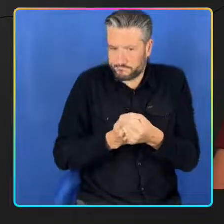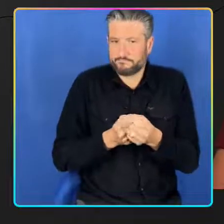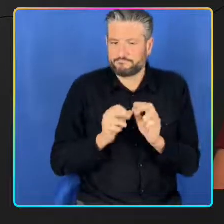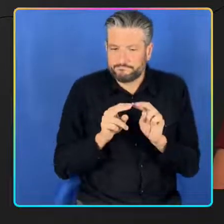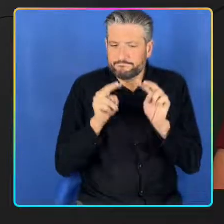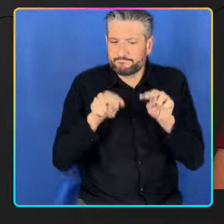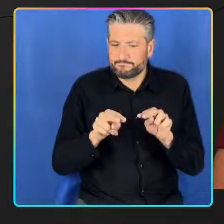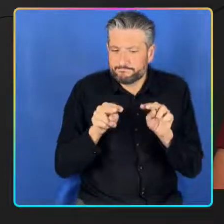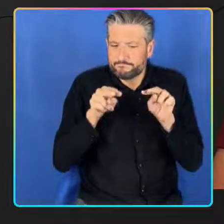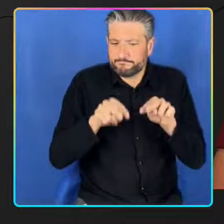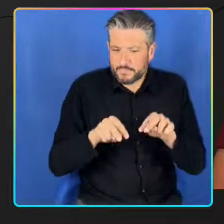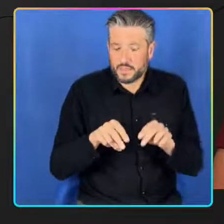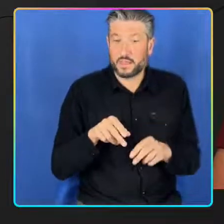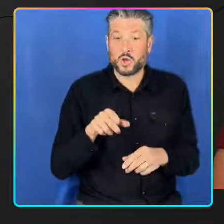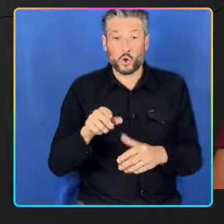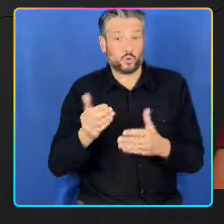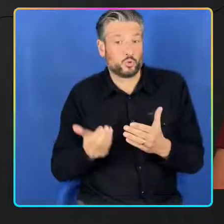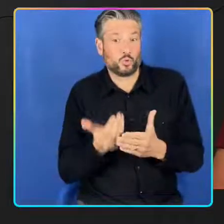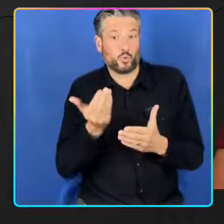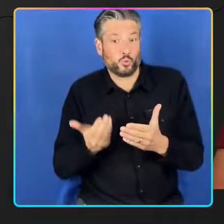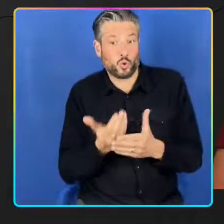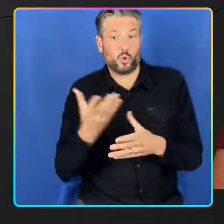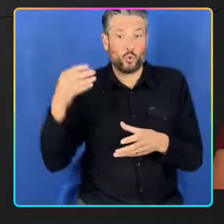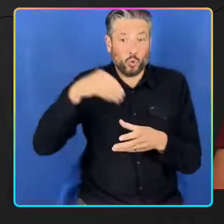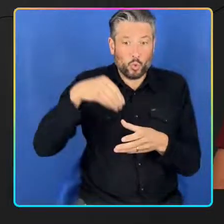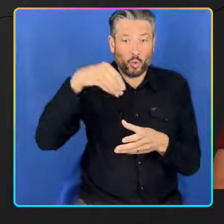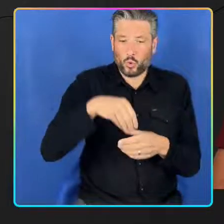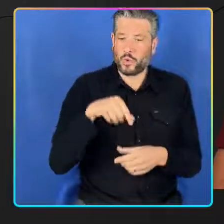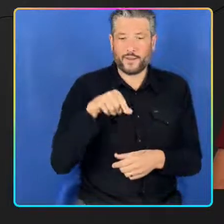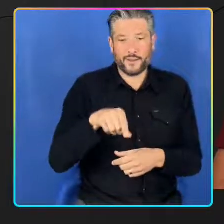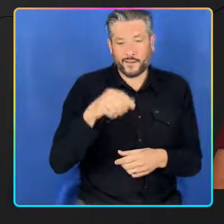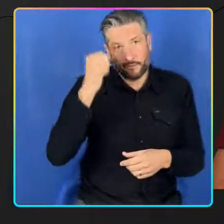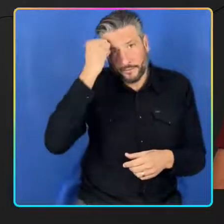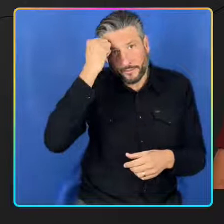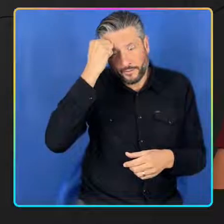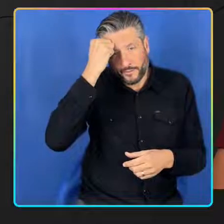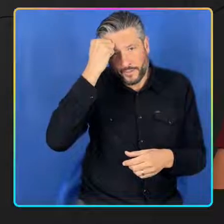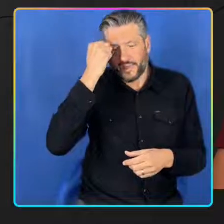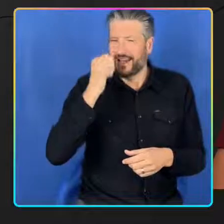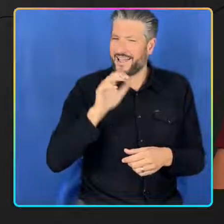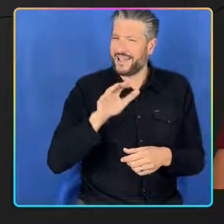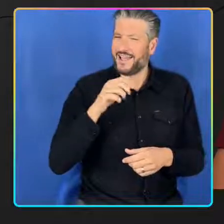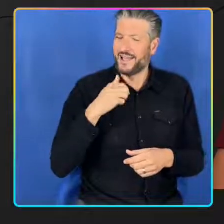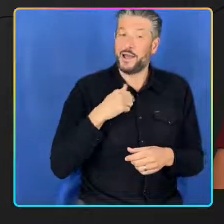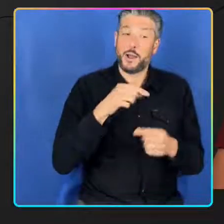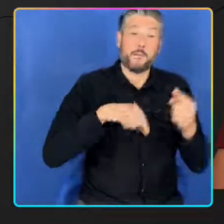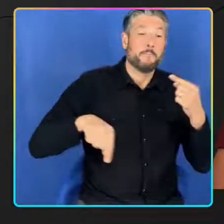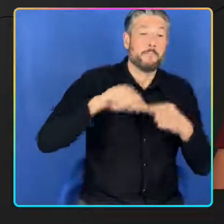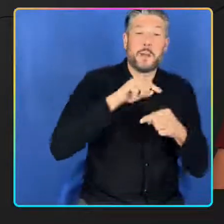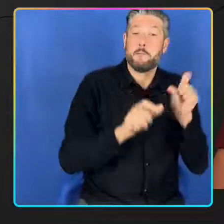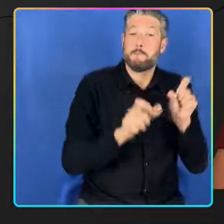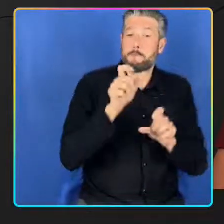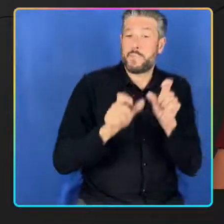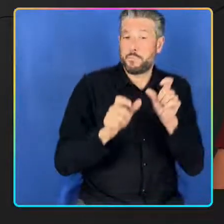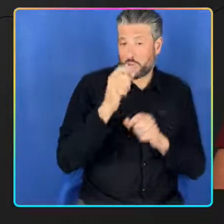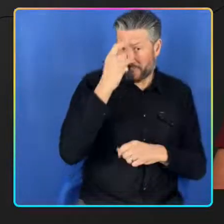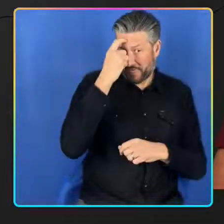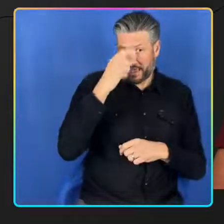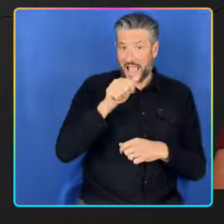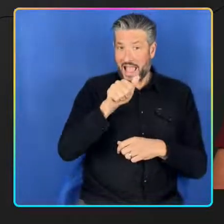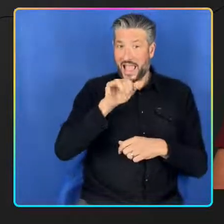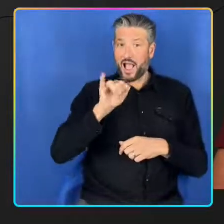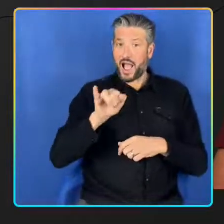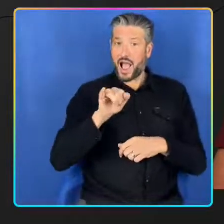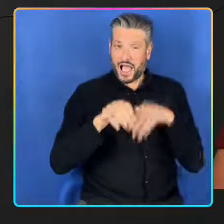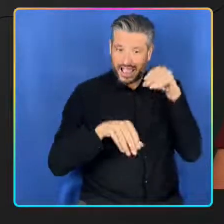So you're constantly baby AI tools. I think most people have this misunderstanding that once we build this AI system, we just let it run forever and we don't have